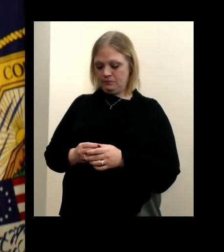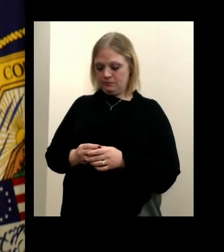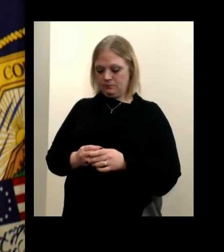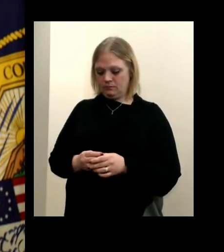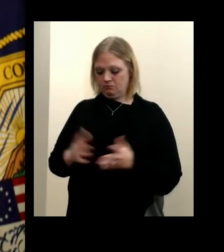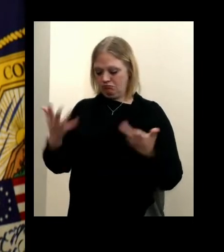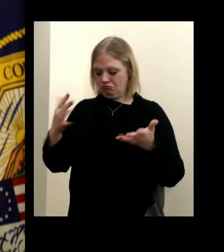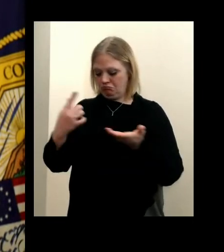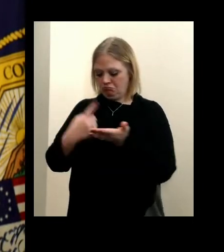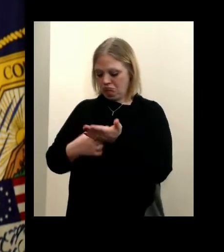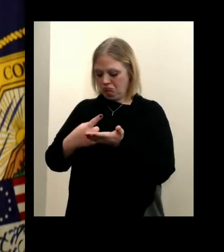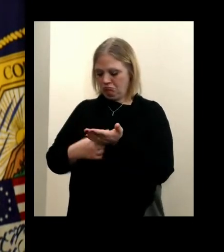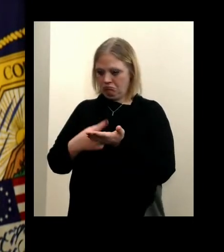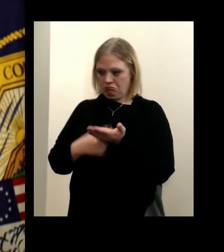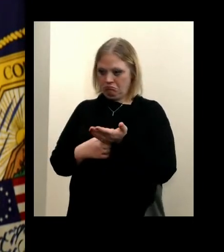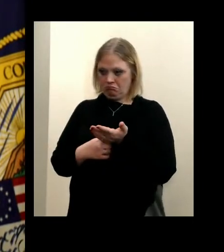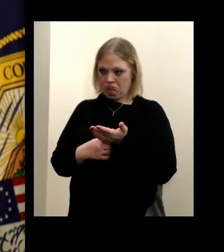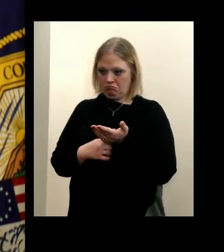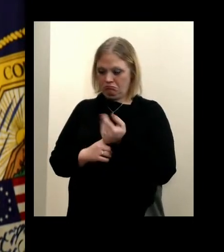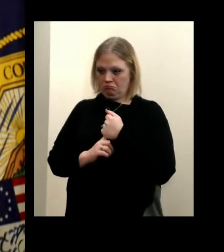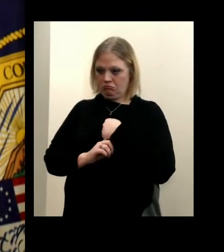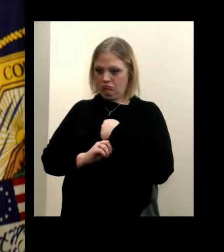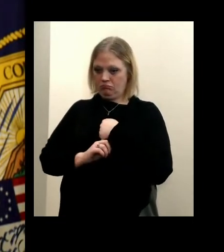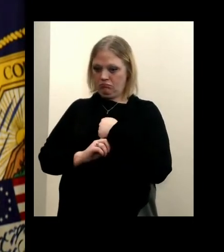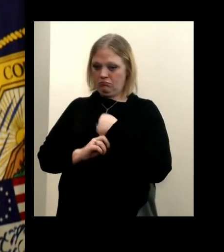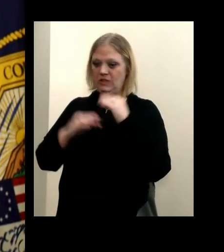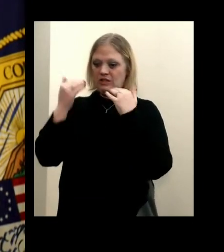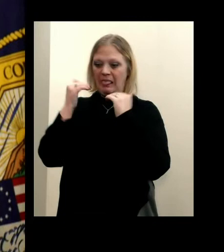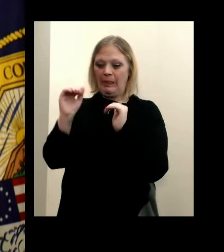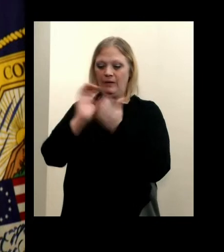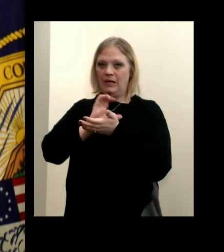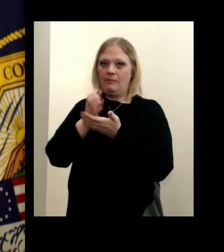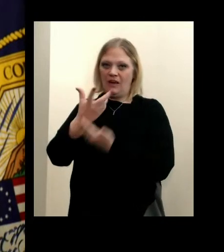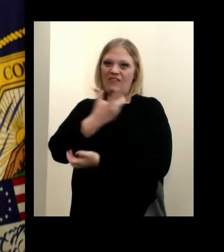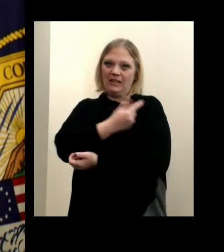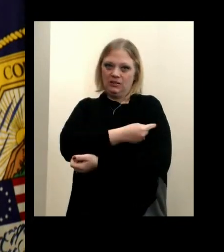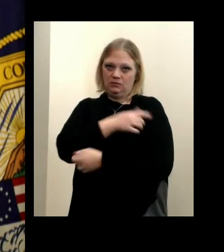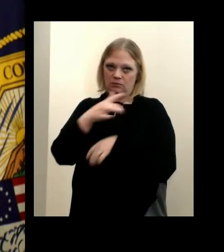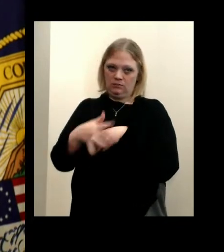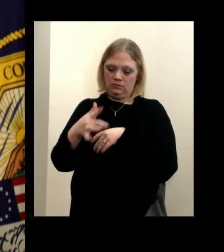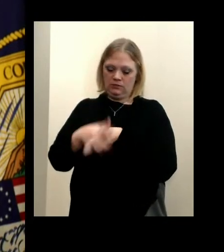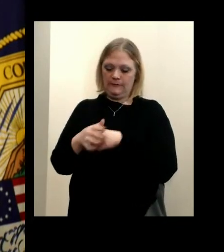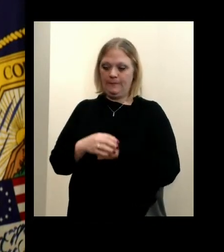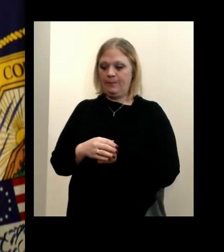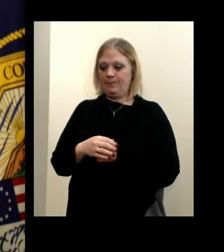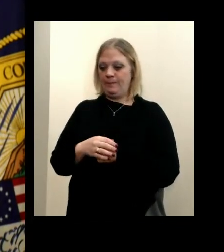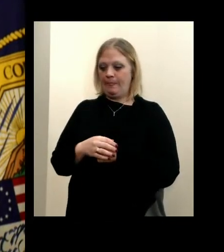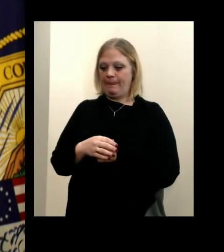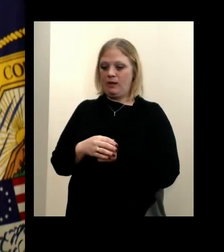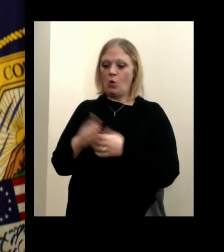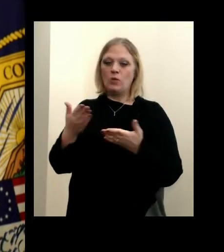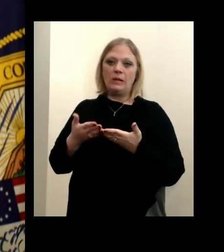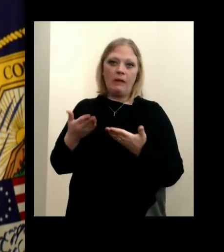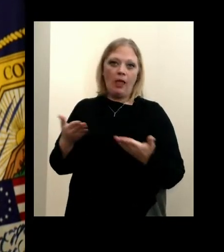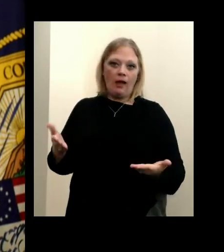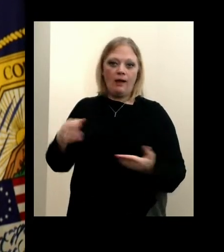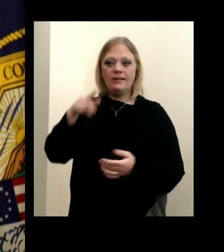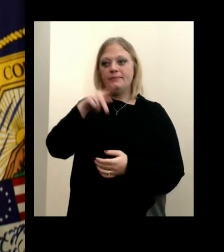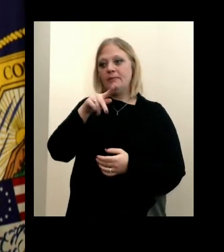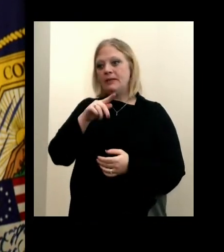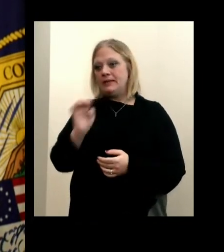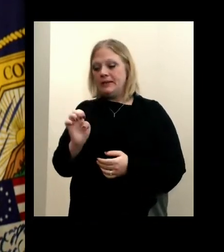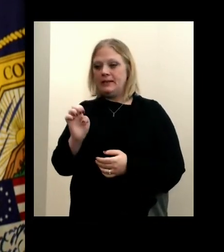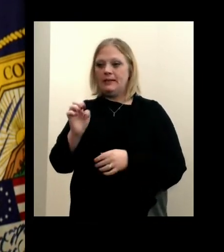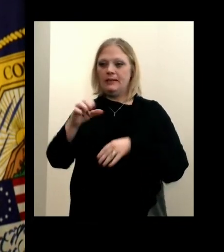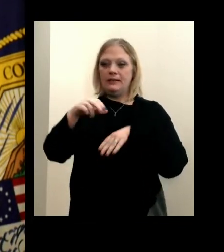that there is a limited amount of vaccines available. When it comes to supplies like PPE or bandages,